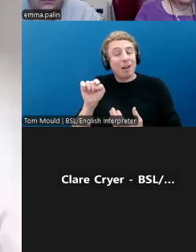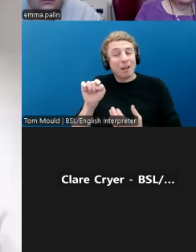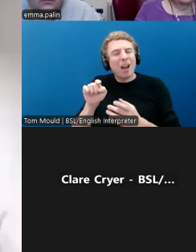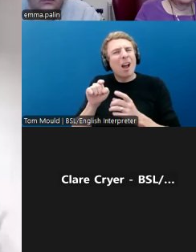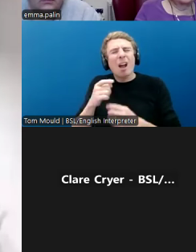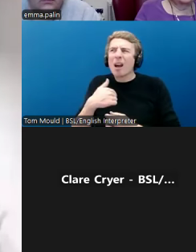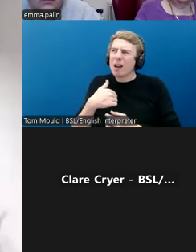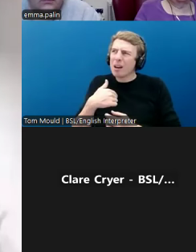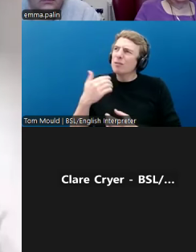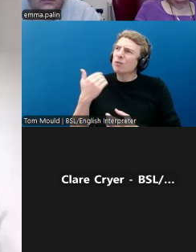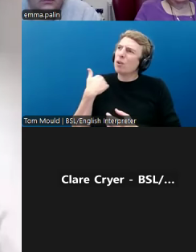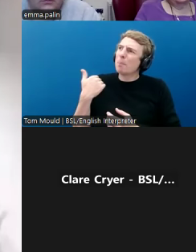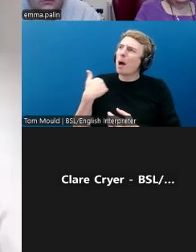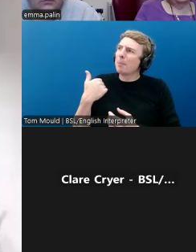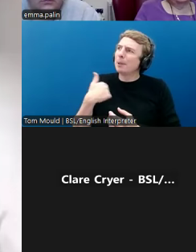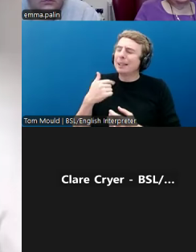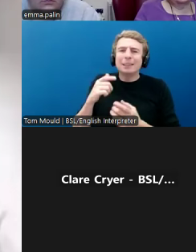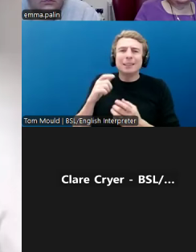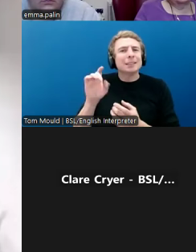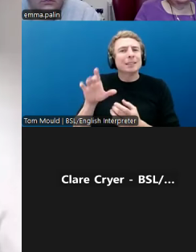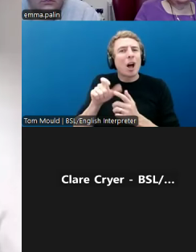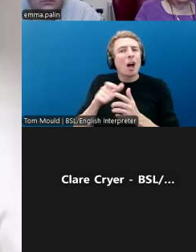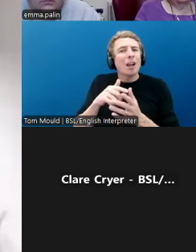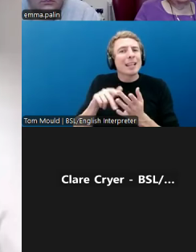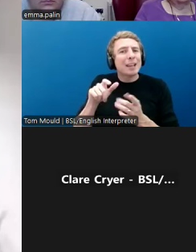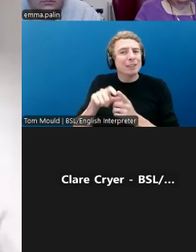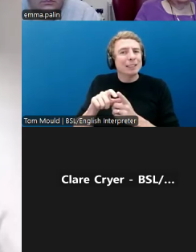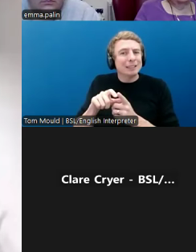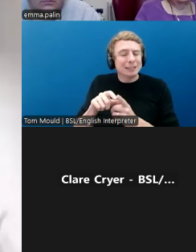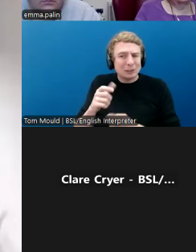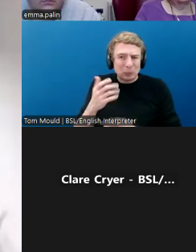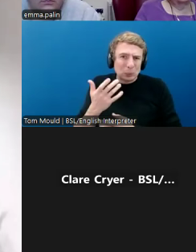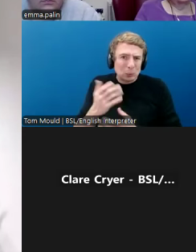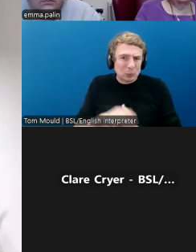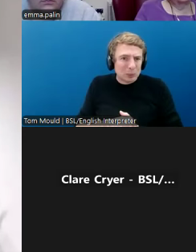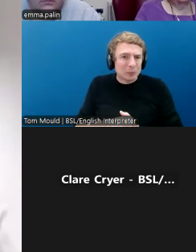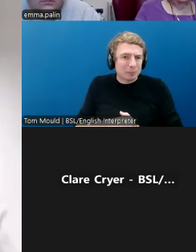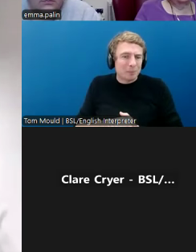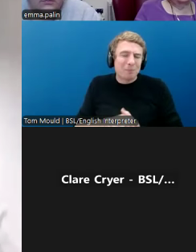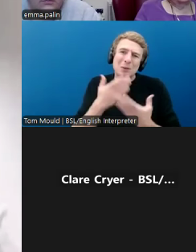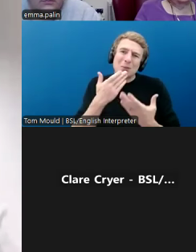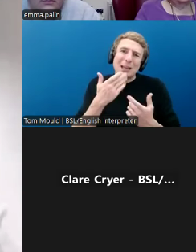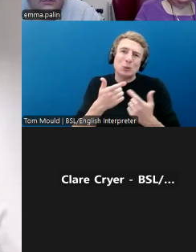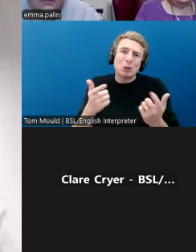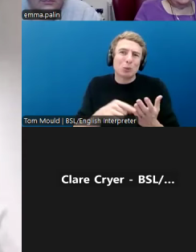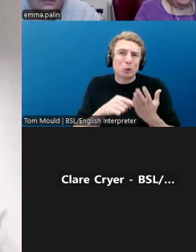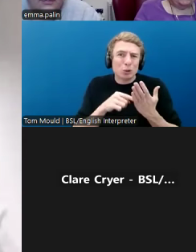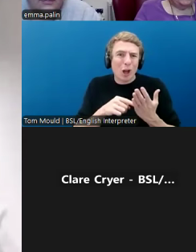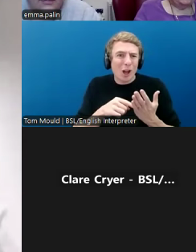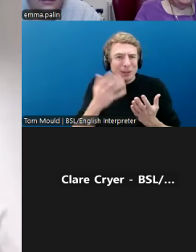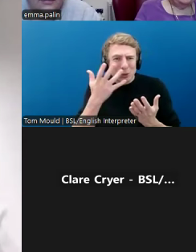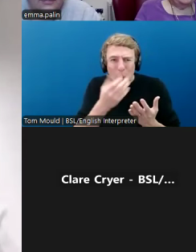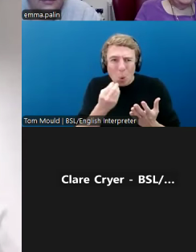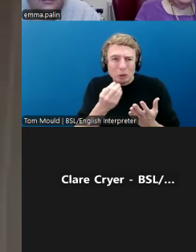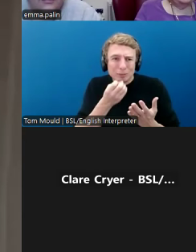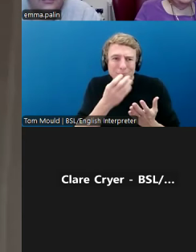Absolutely beautiful. Thank you so much for saving it and showing it me. You're very welcome, Gorgeous, isn't it, darling? Have It you is seen gorgeous,